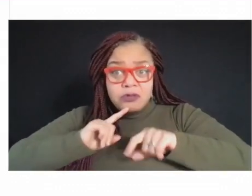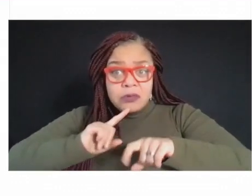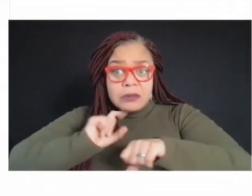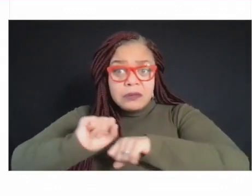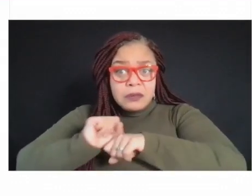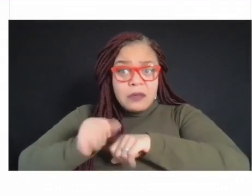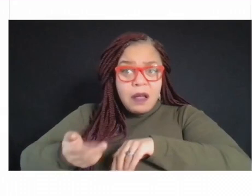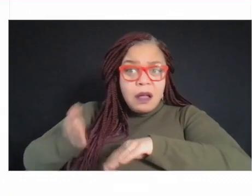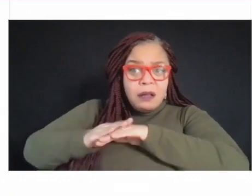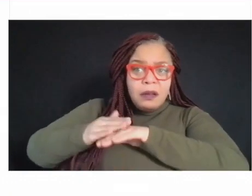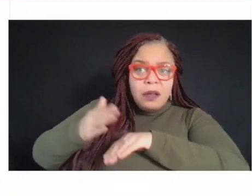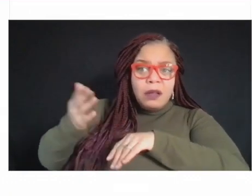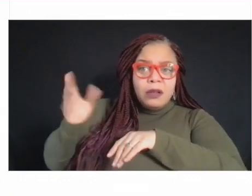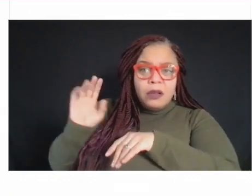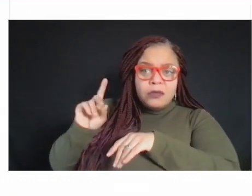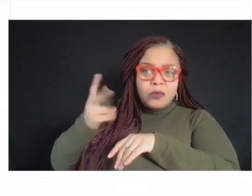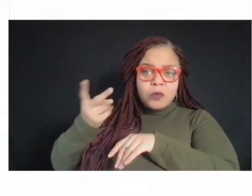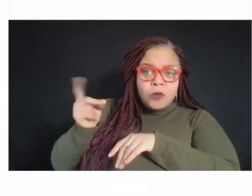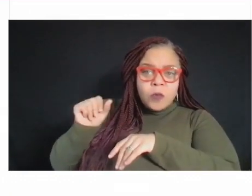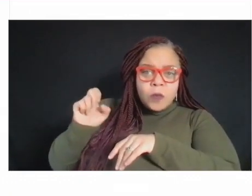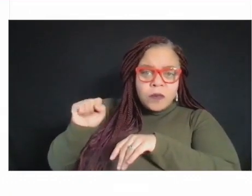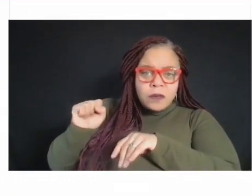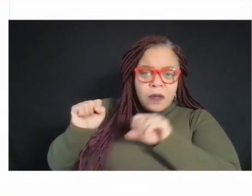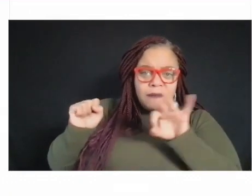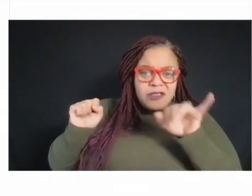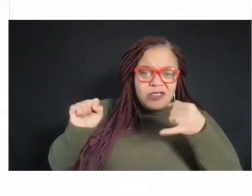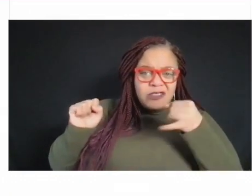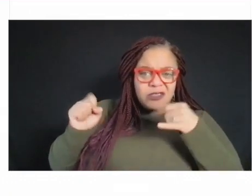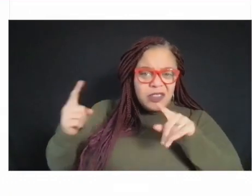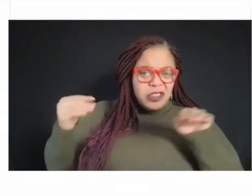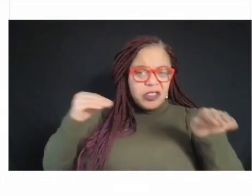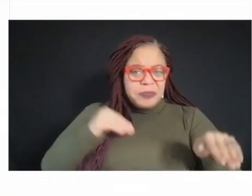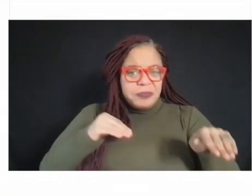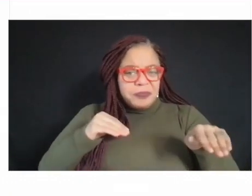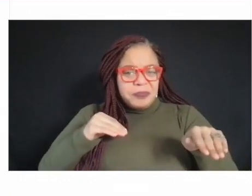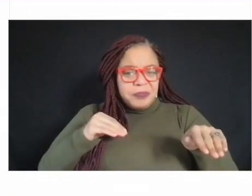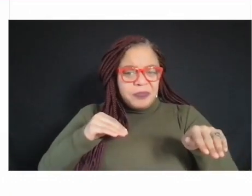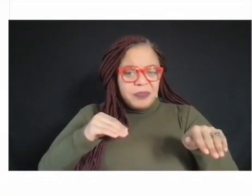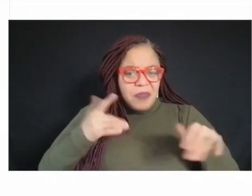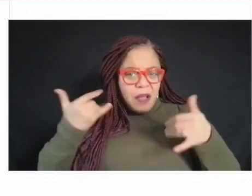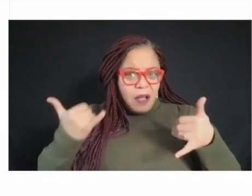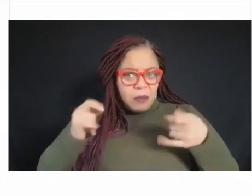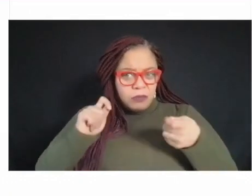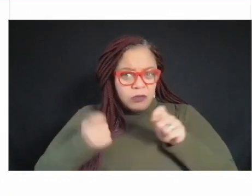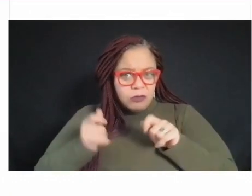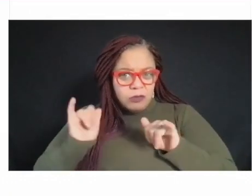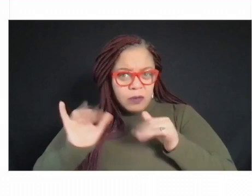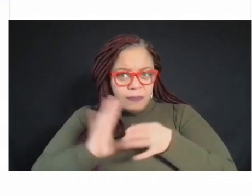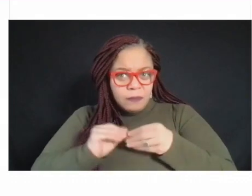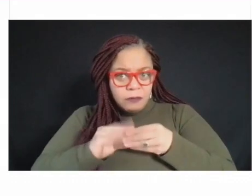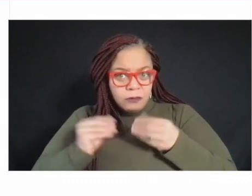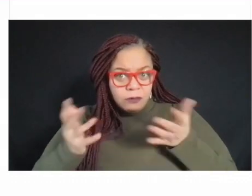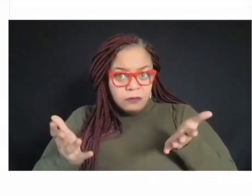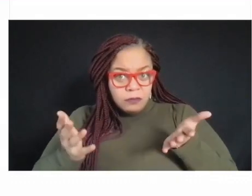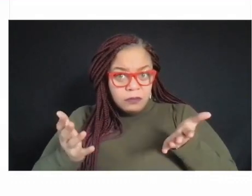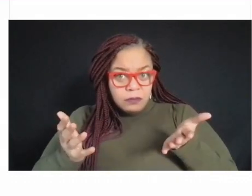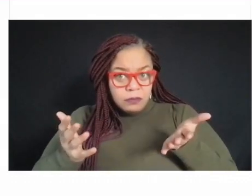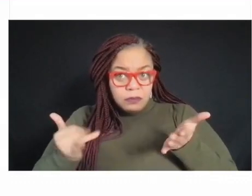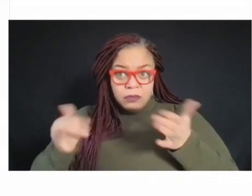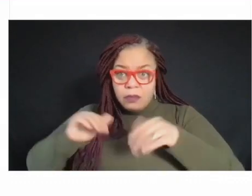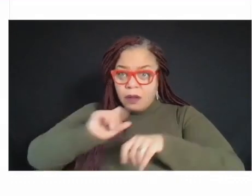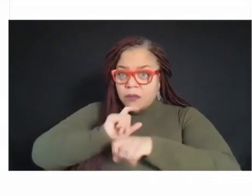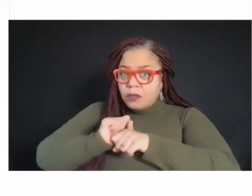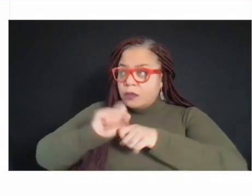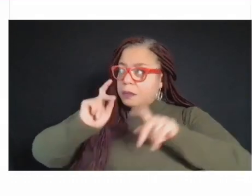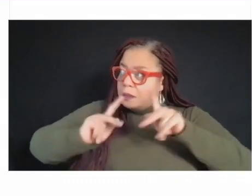is the mRNA vaccines. Now, how do we change that messaging in such a way that people actually trust us because we are explaining to them